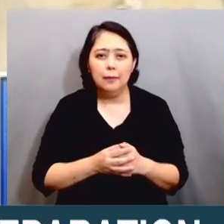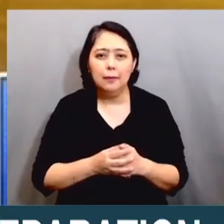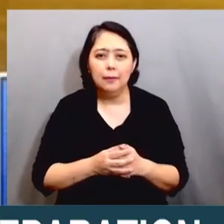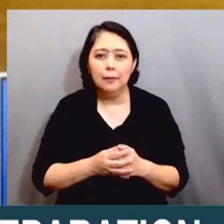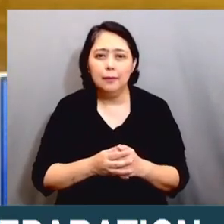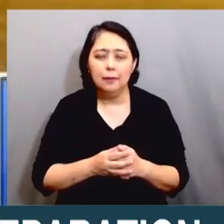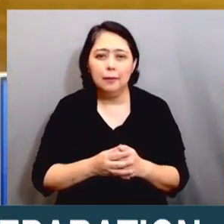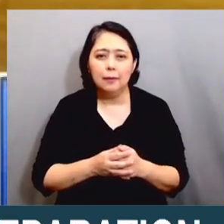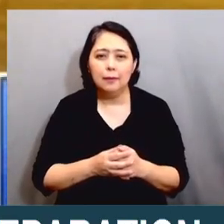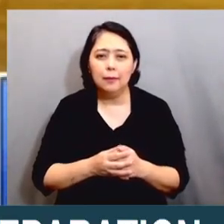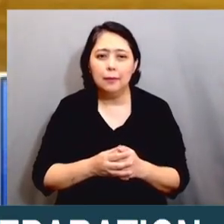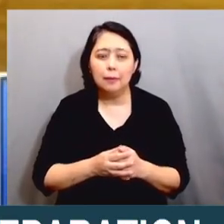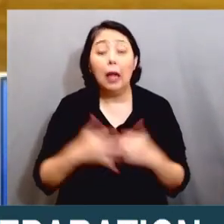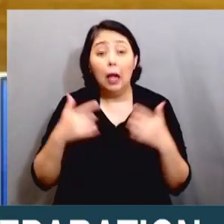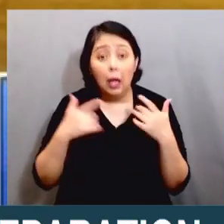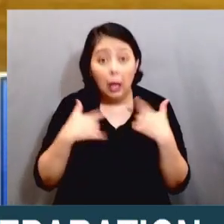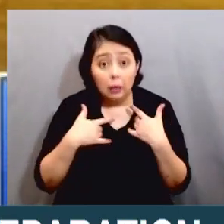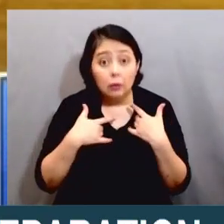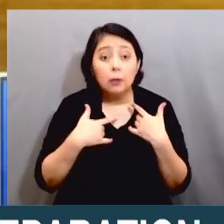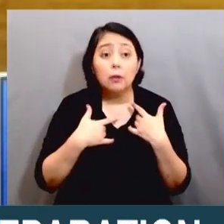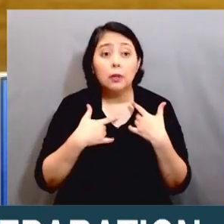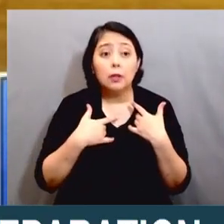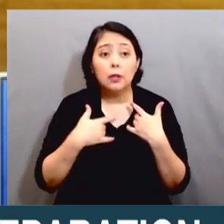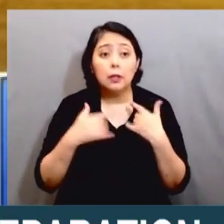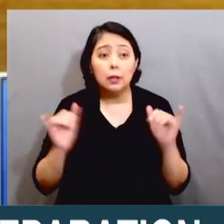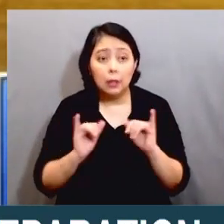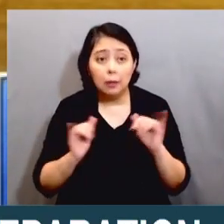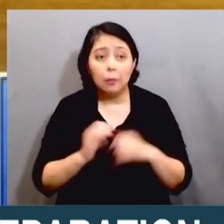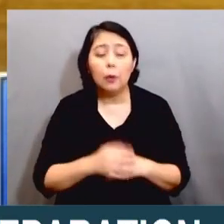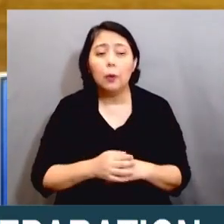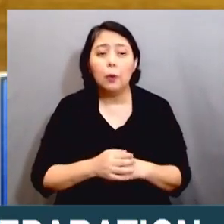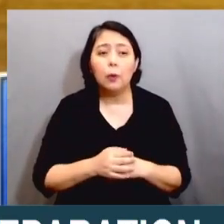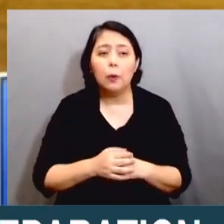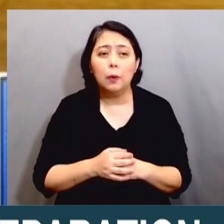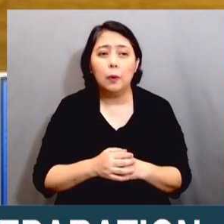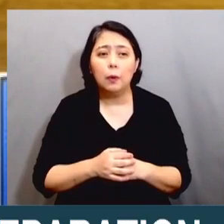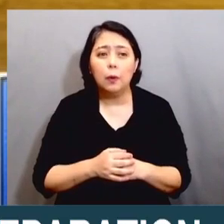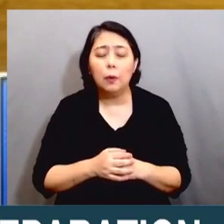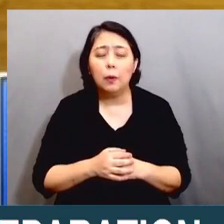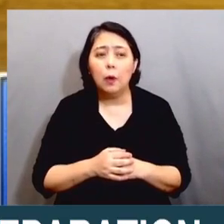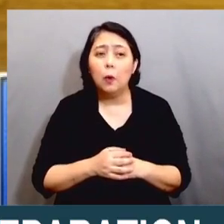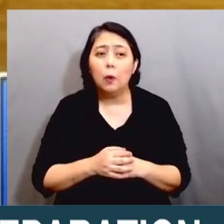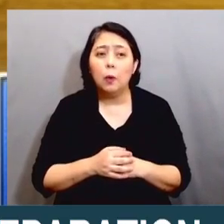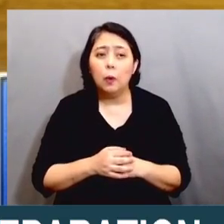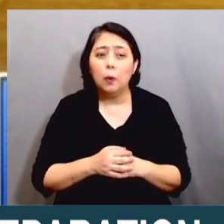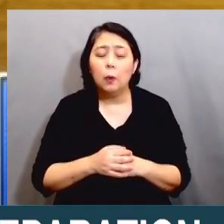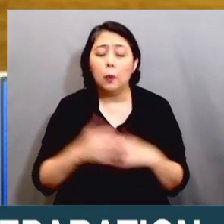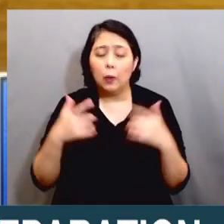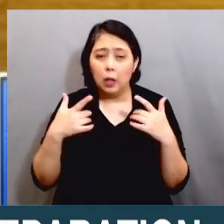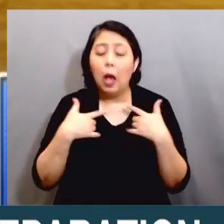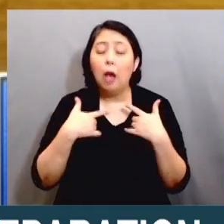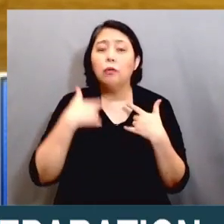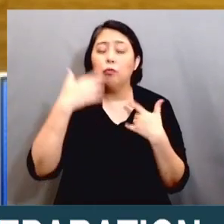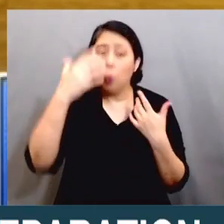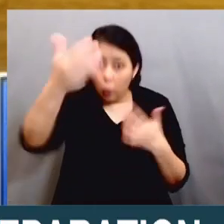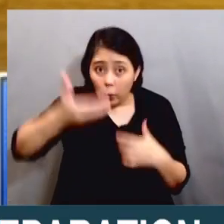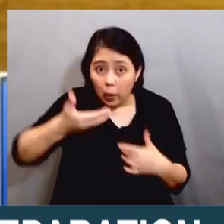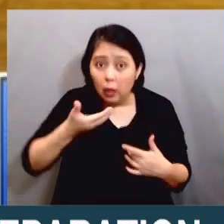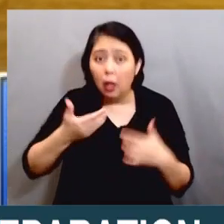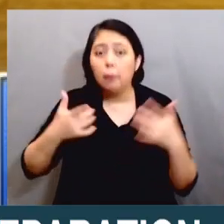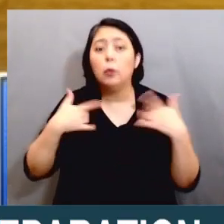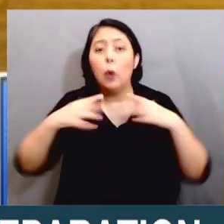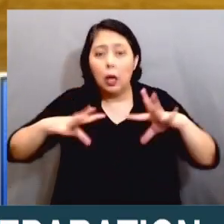We welcome the country's two missile-capable warships to enable us to protect our